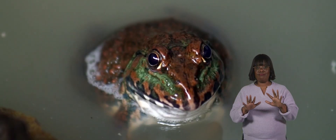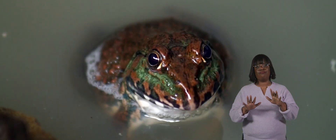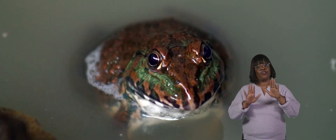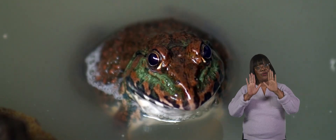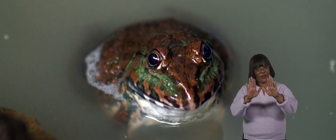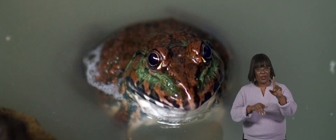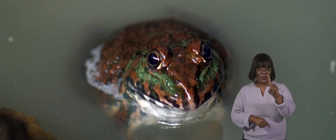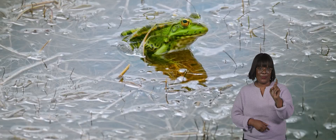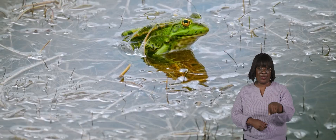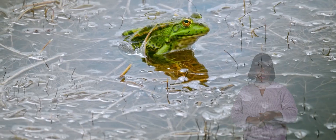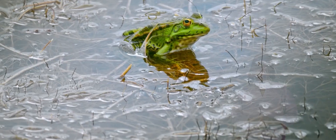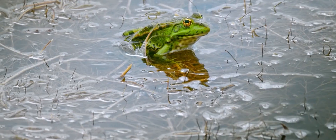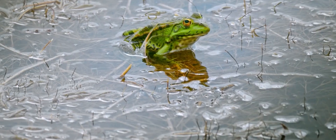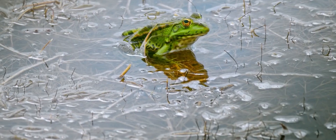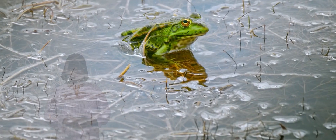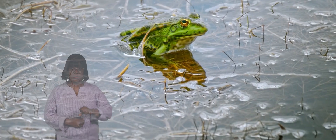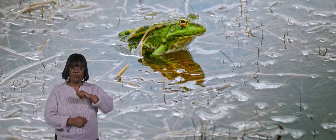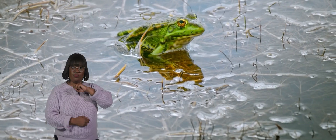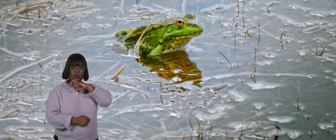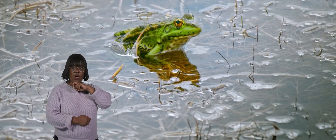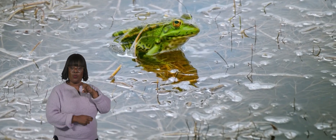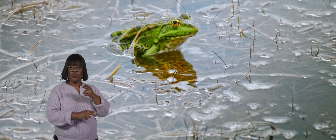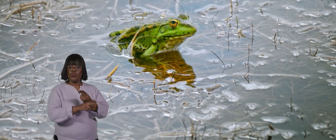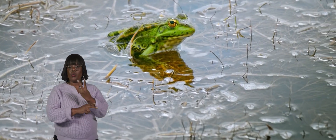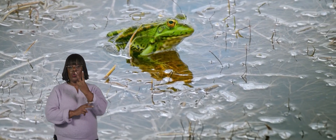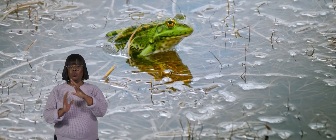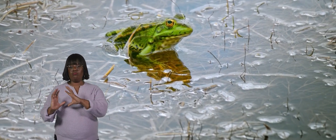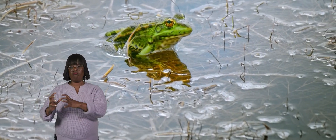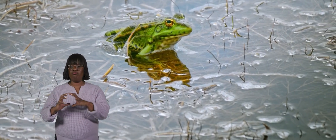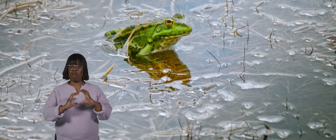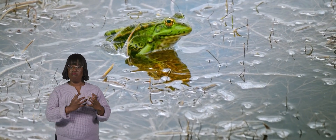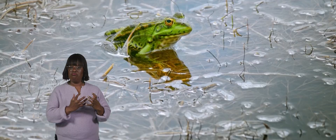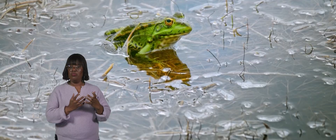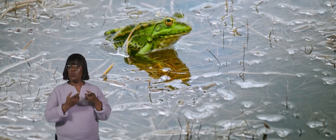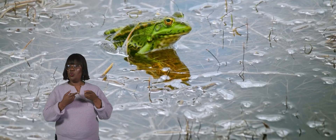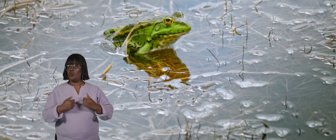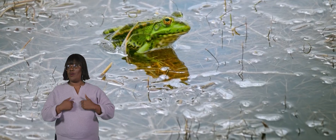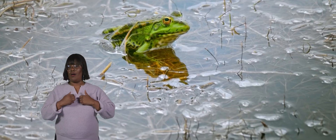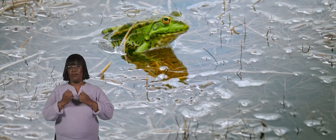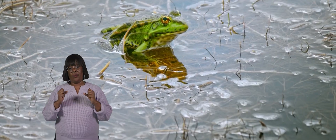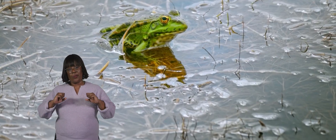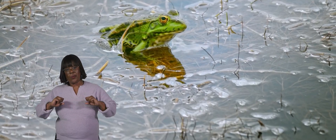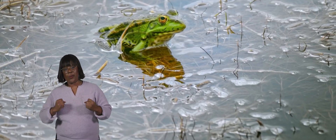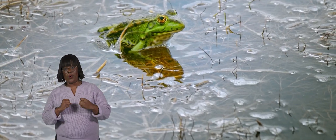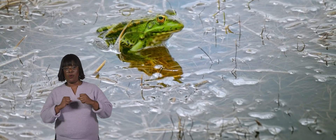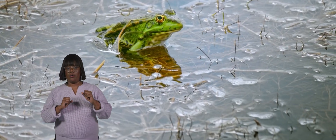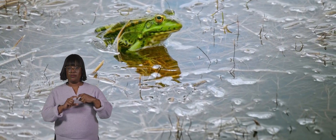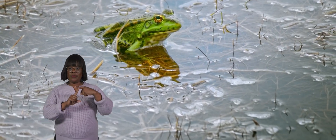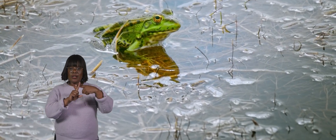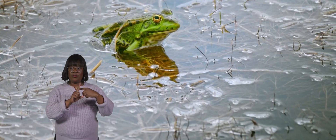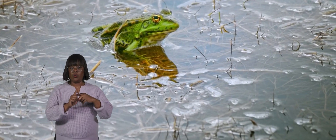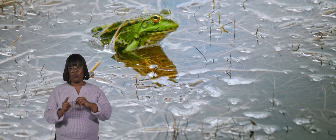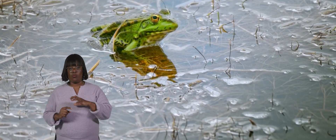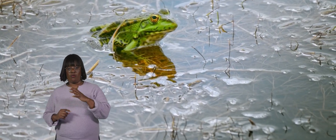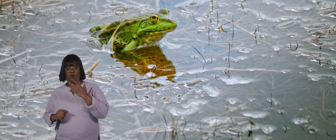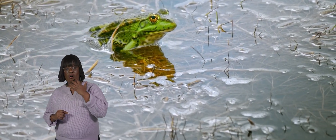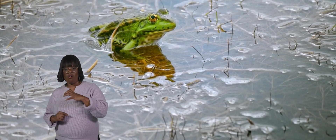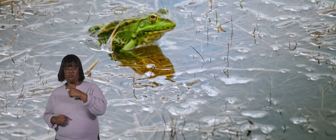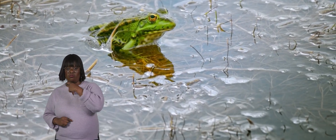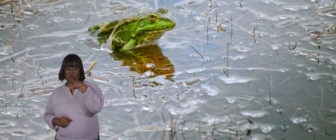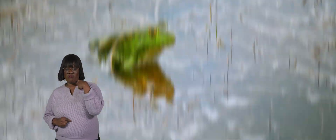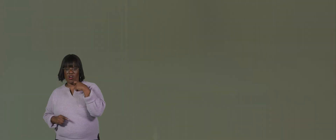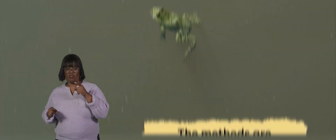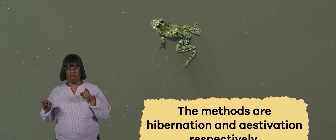Great question! Frogs use two methods of surviving frigid cold or extraordinarily hot-dry